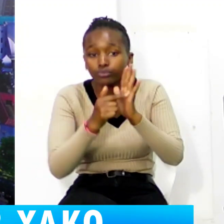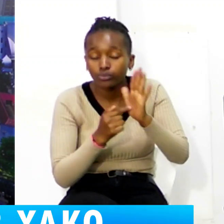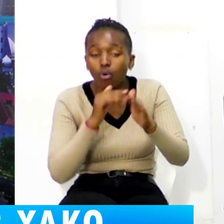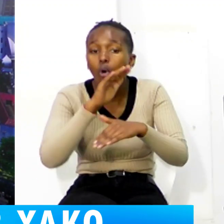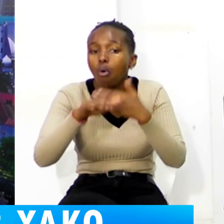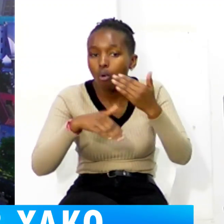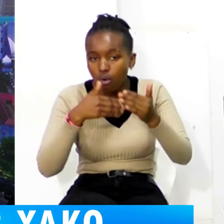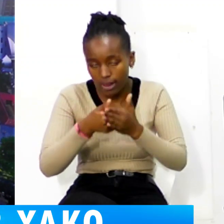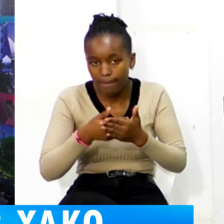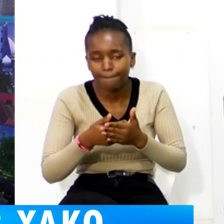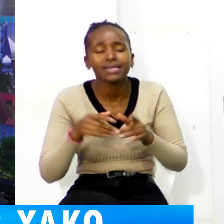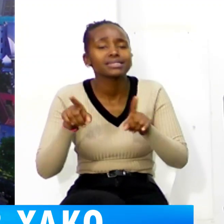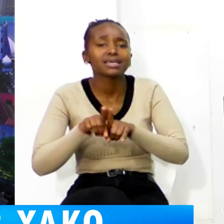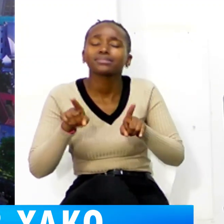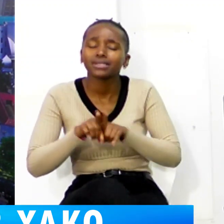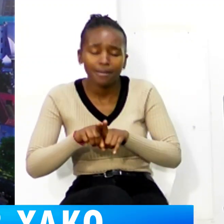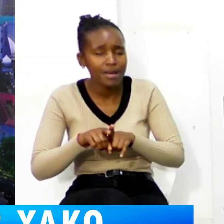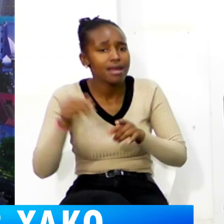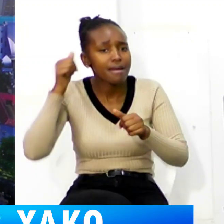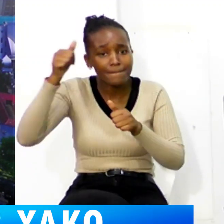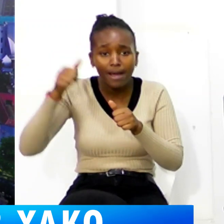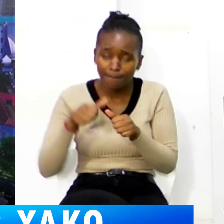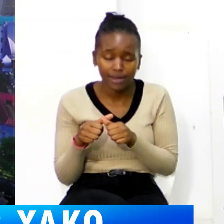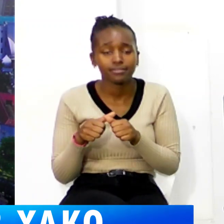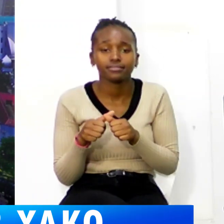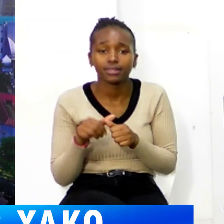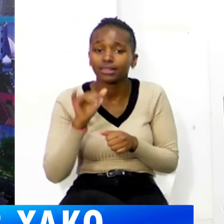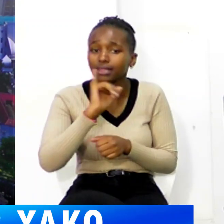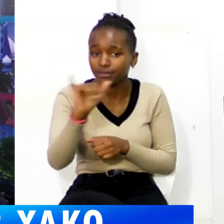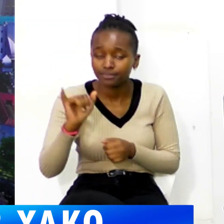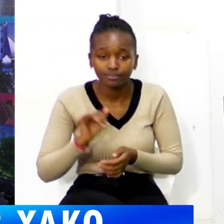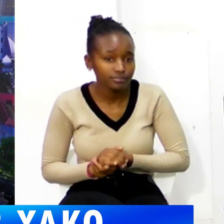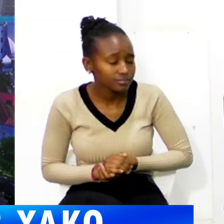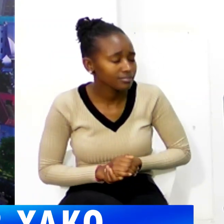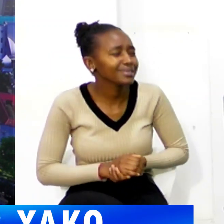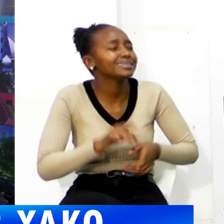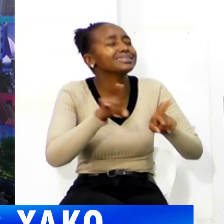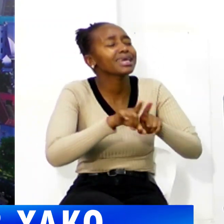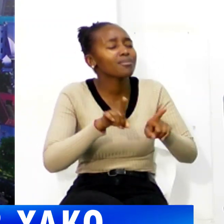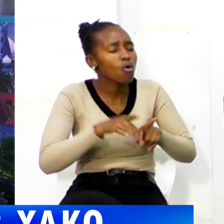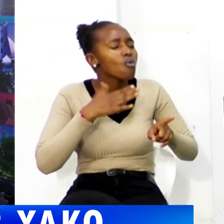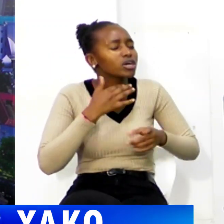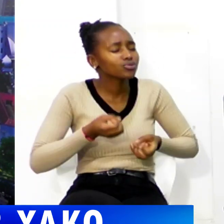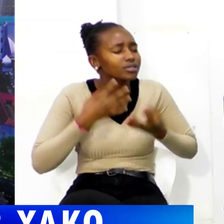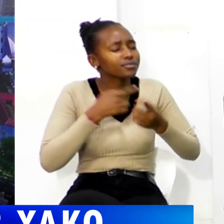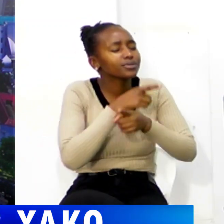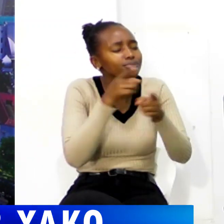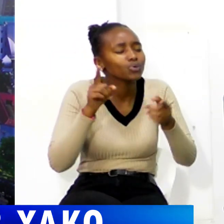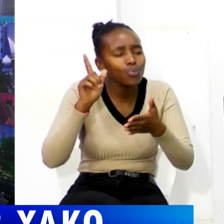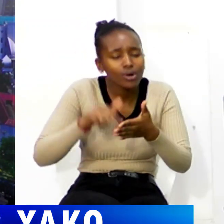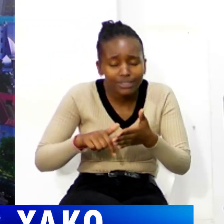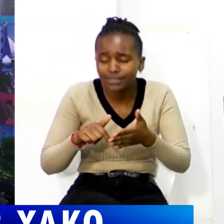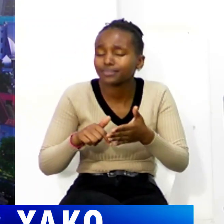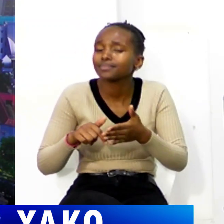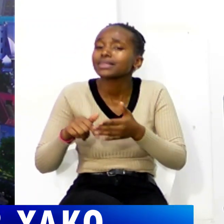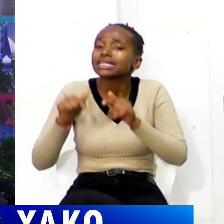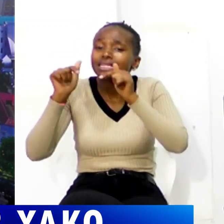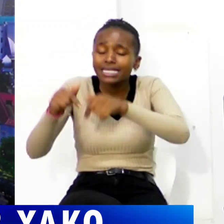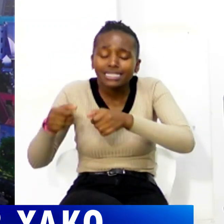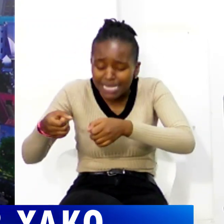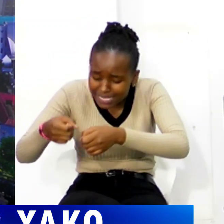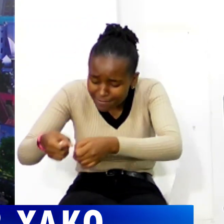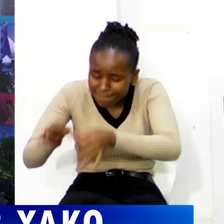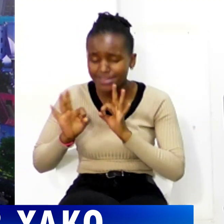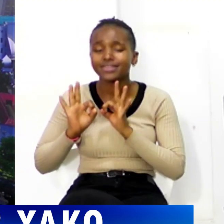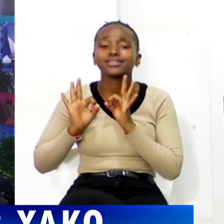meter yourself. So please don't allow anybody coming to your house to tell you that they're the ones coming to update. We actually began